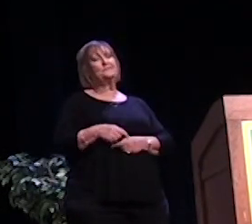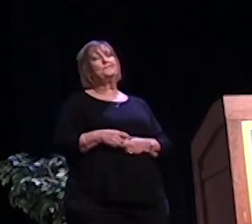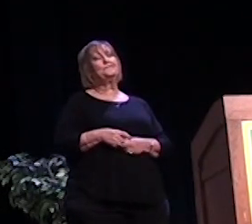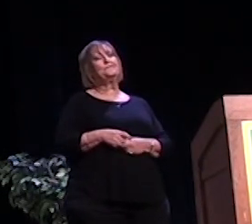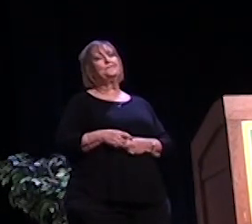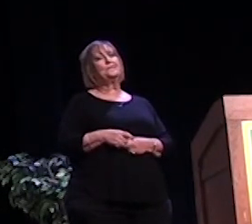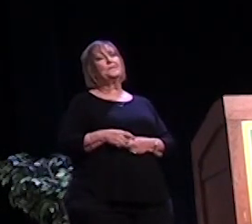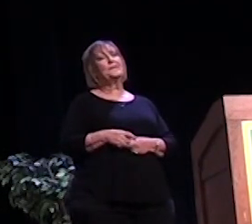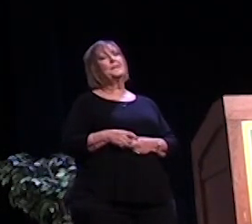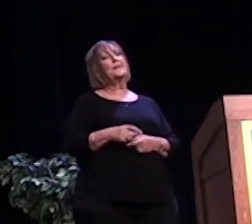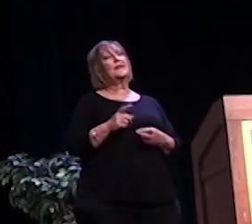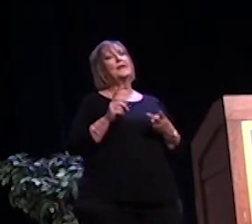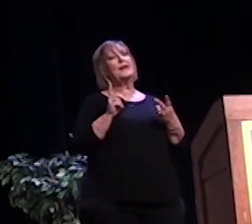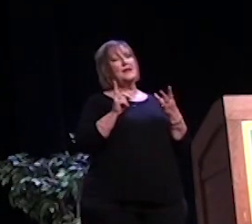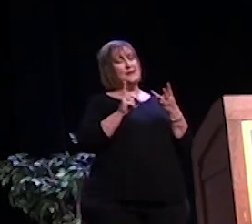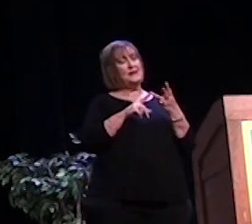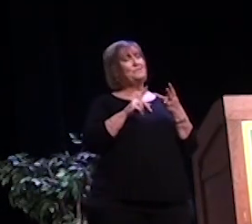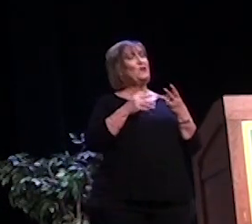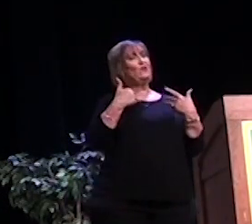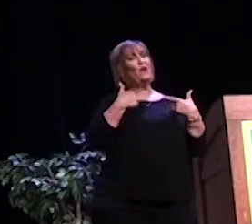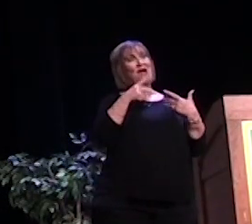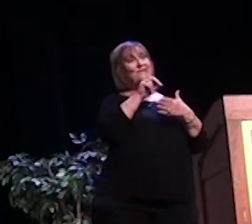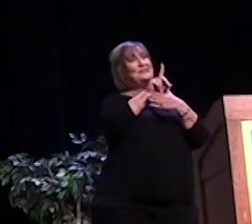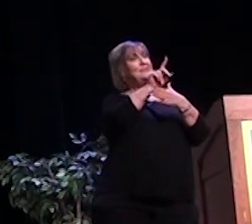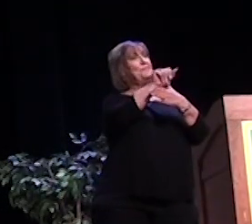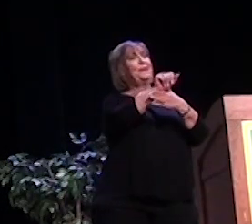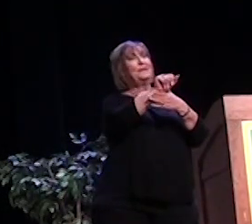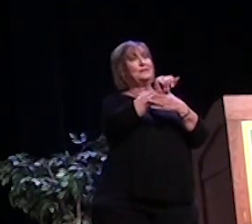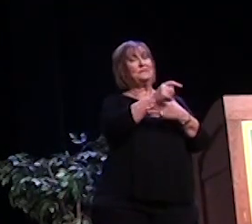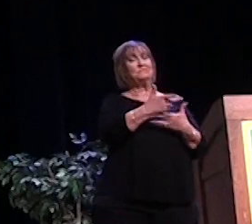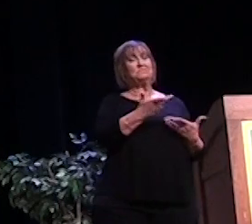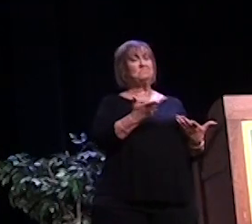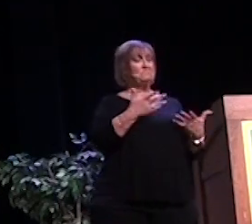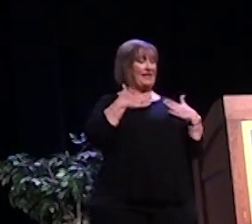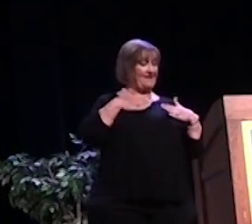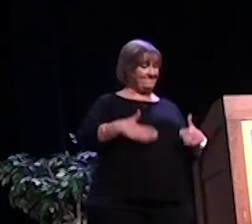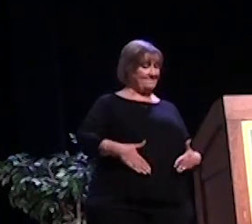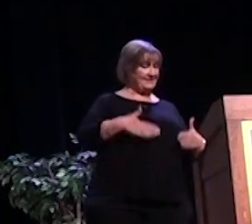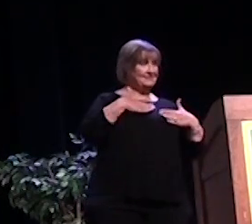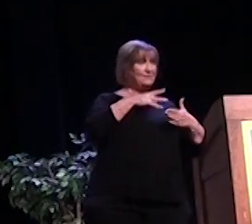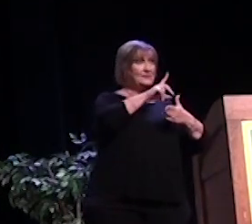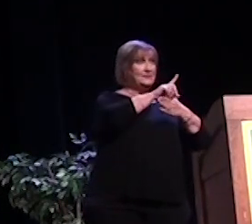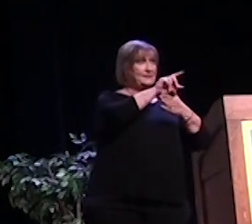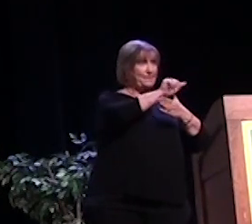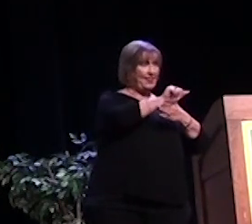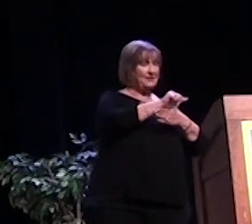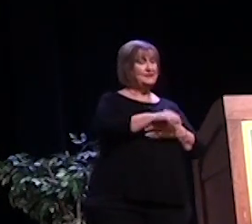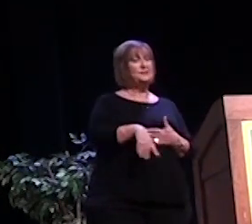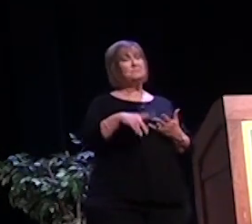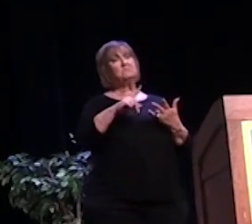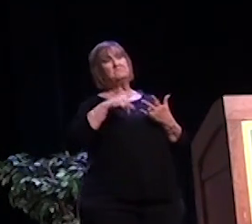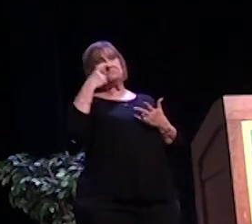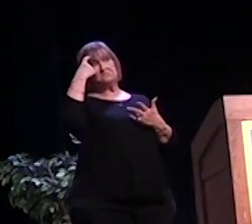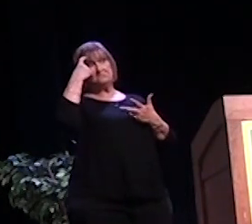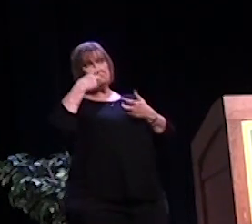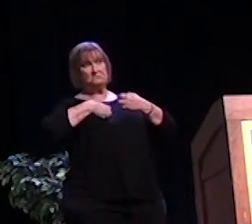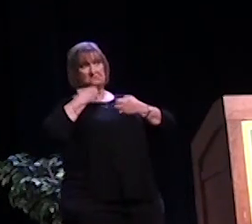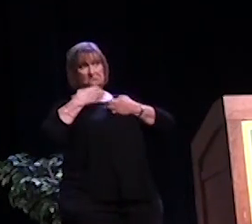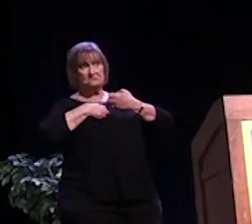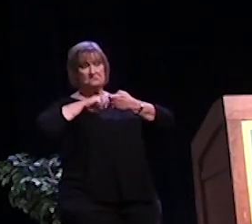earlier, one disabling condition, so individuals that have a physical or mental health